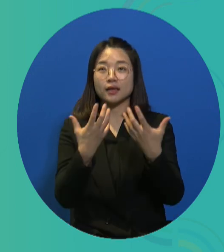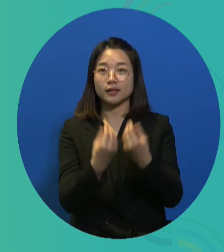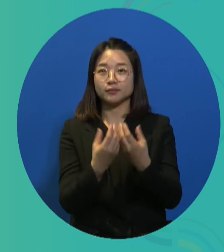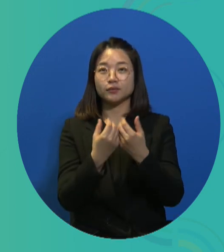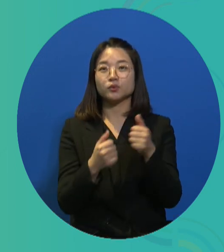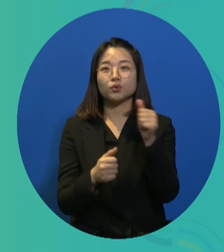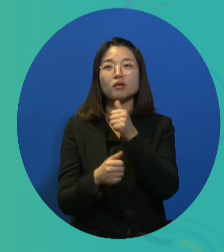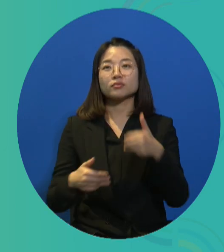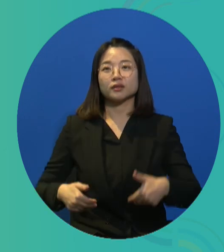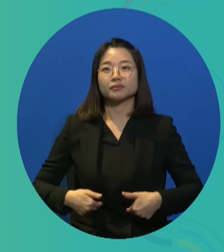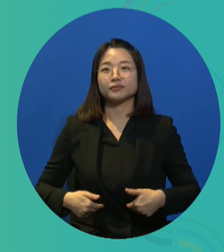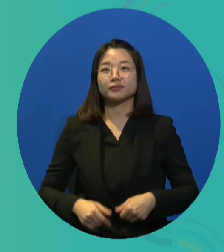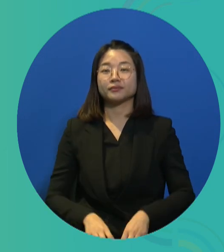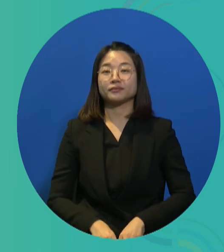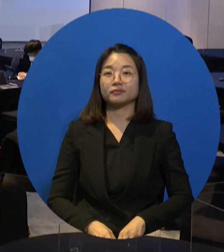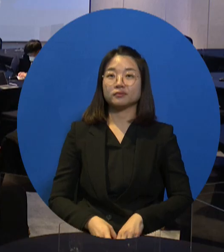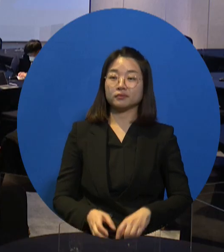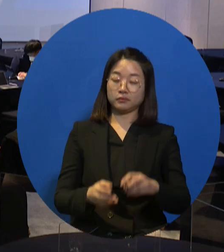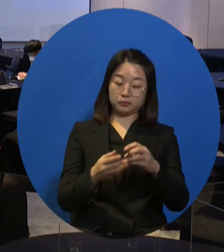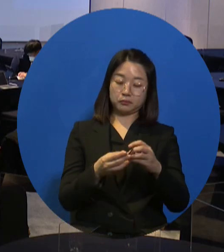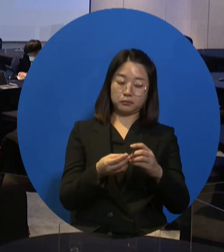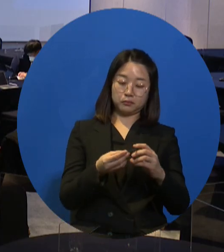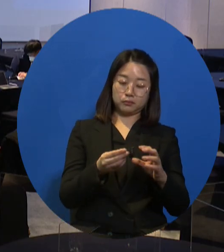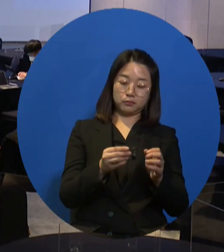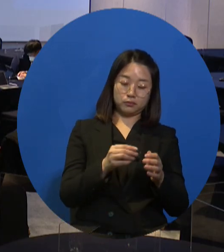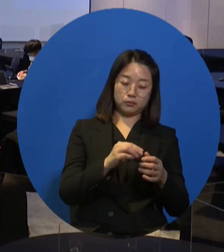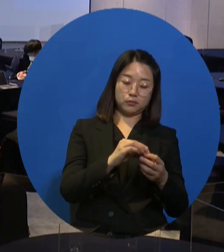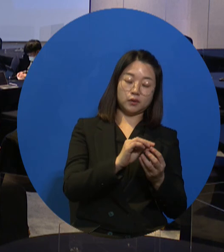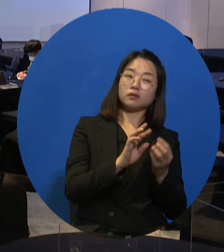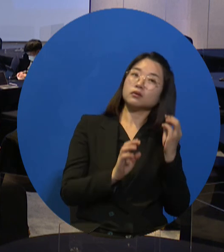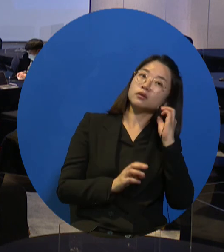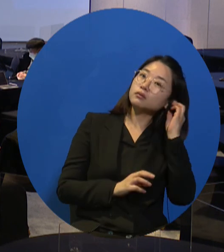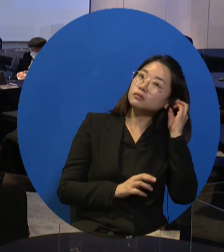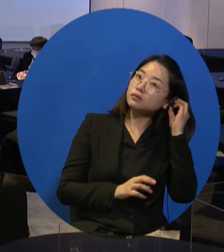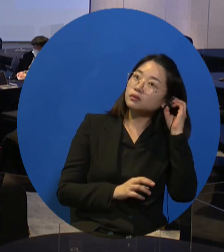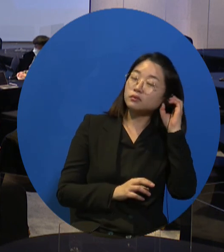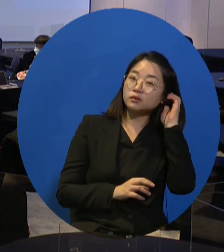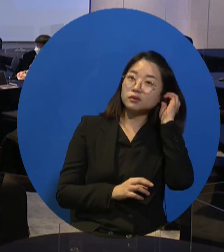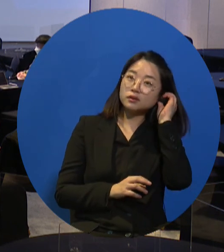you briefly talk about this particular case as well?